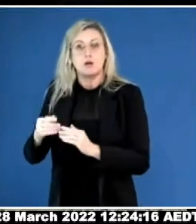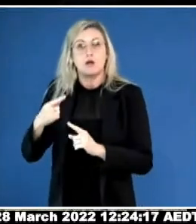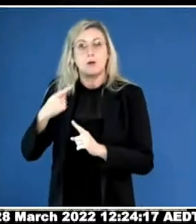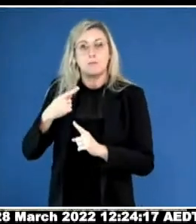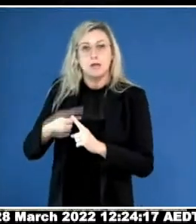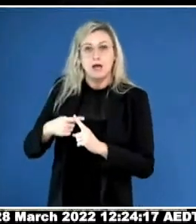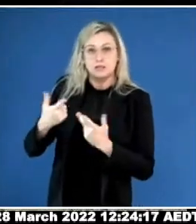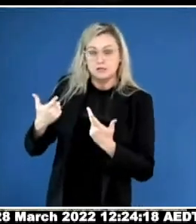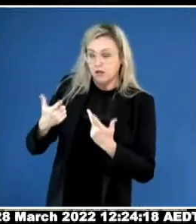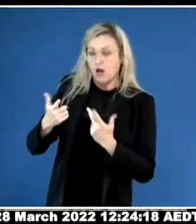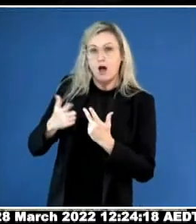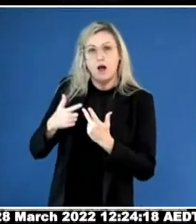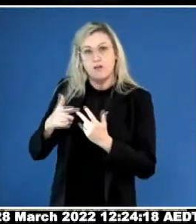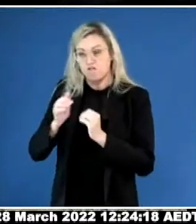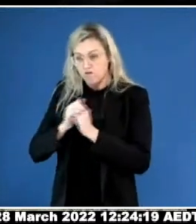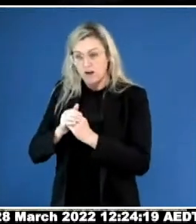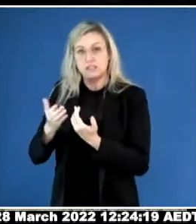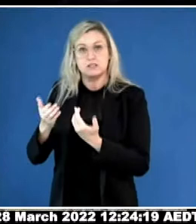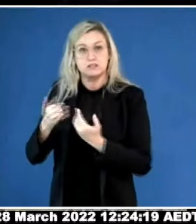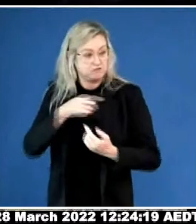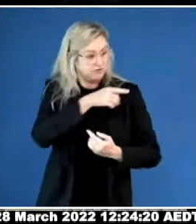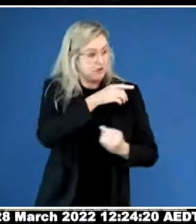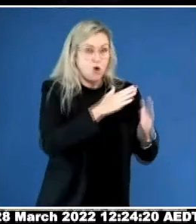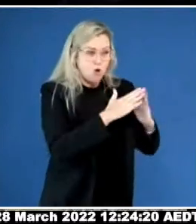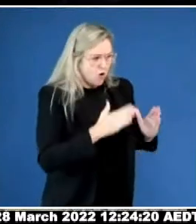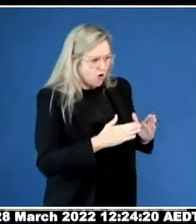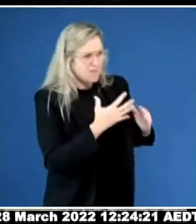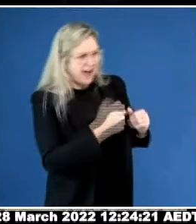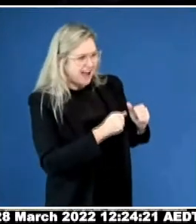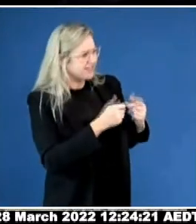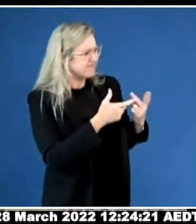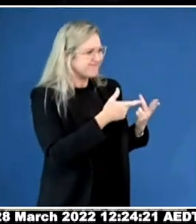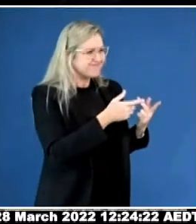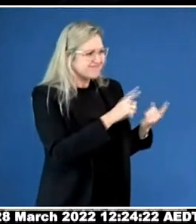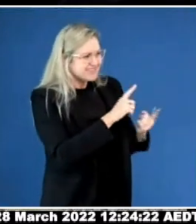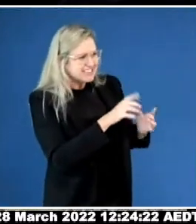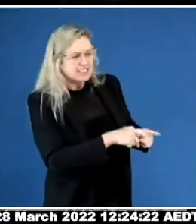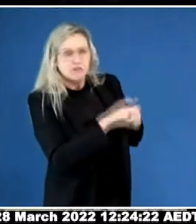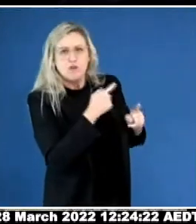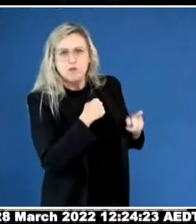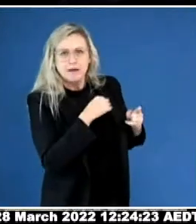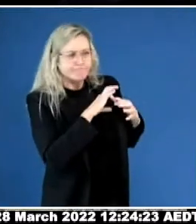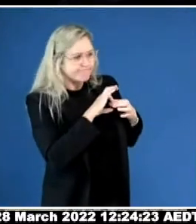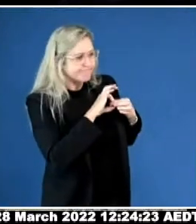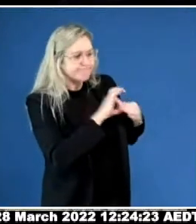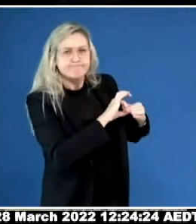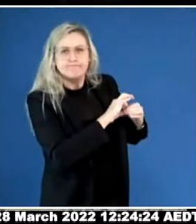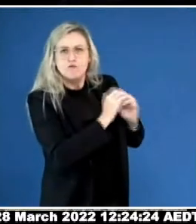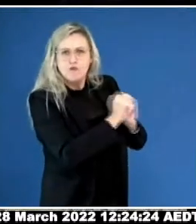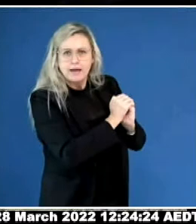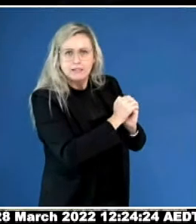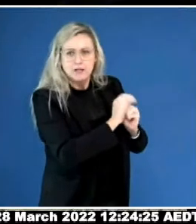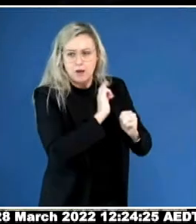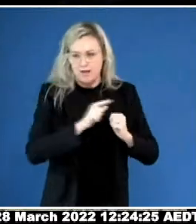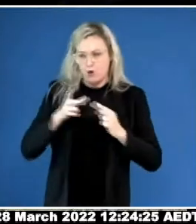slowly being disconnected away from me, you know, sports for me and for other disabled people and disabled women is that it keeps you connected